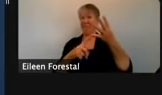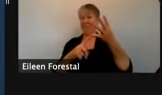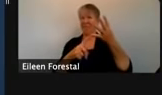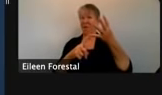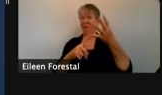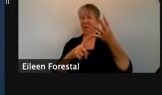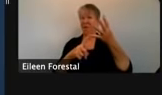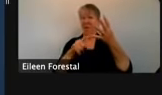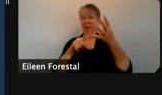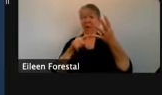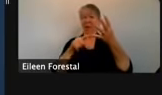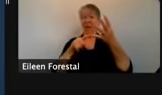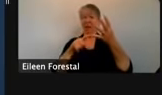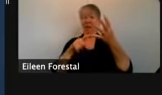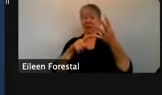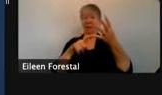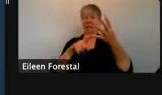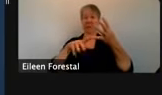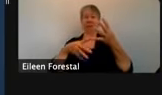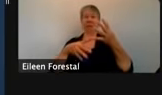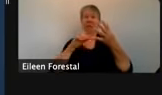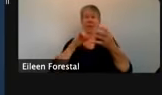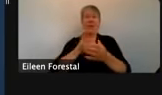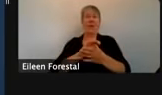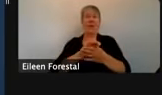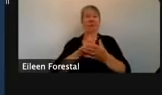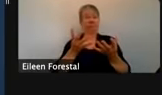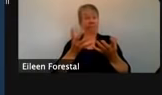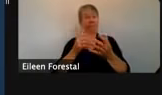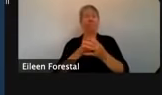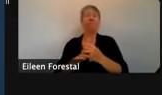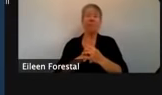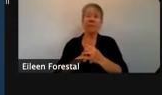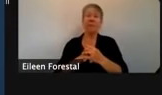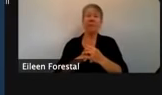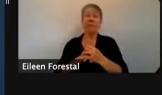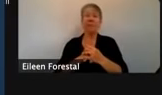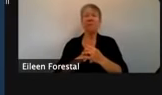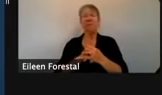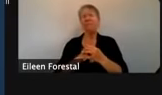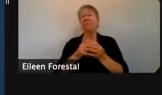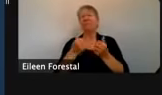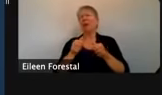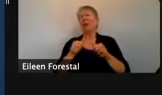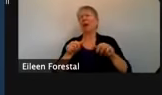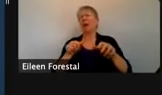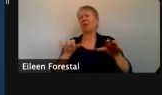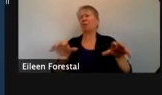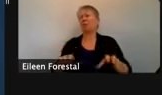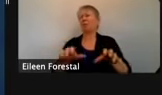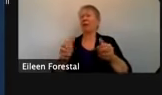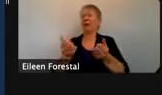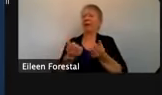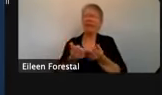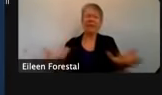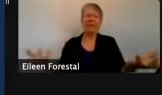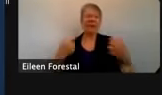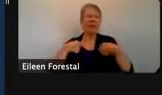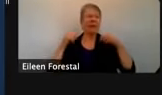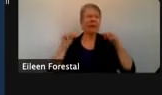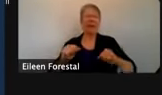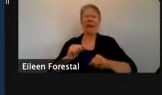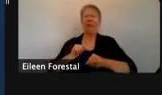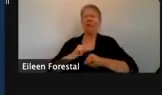Let's redouble our efforts and do all we can to save every life we can. Now, turning as we do to highlight the